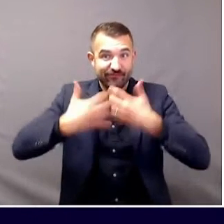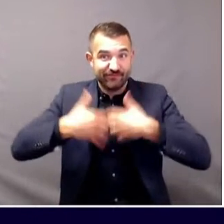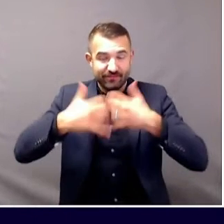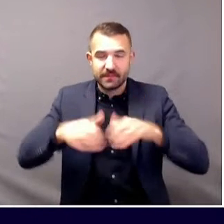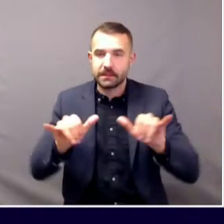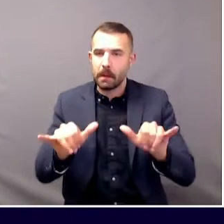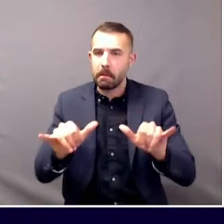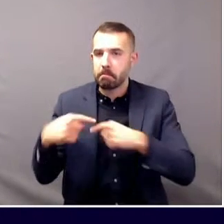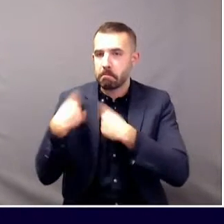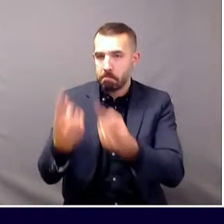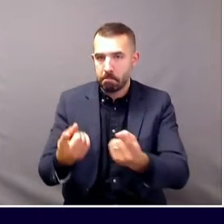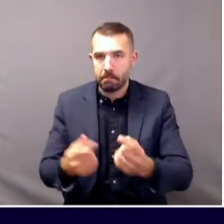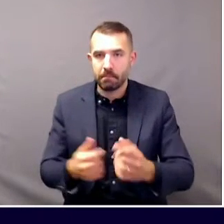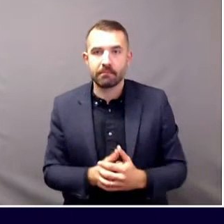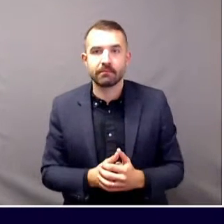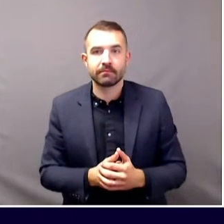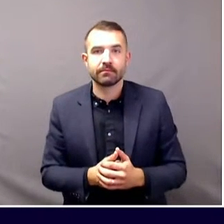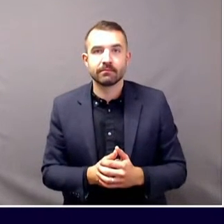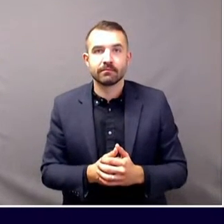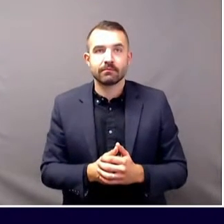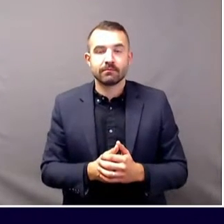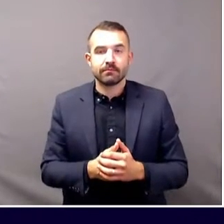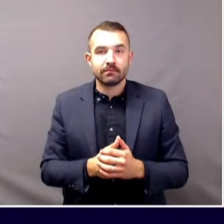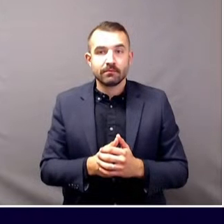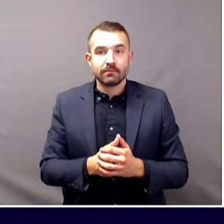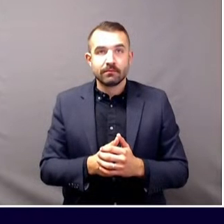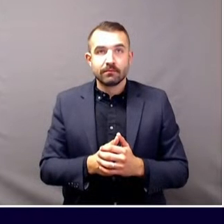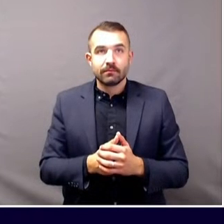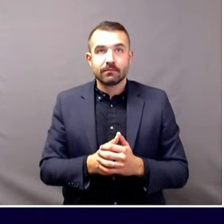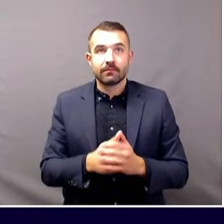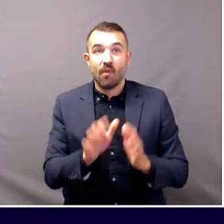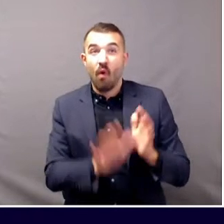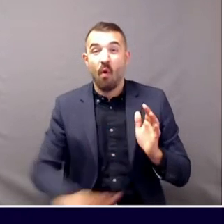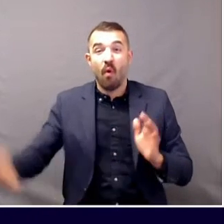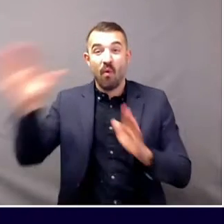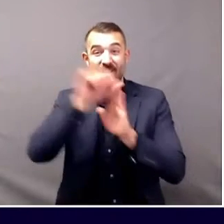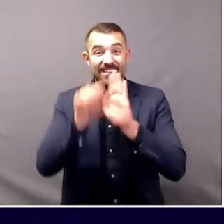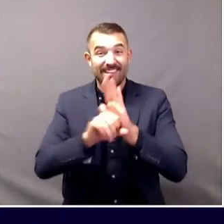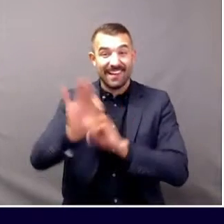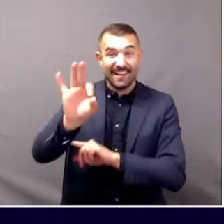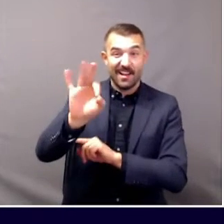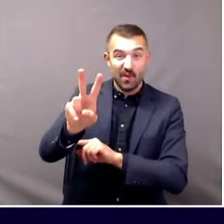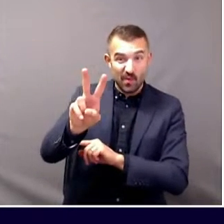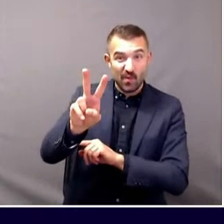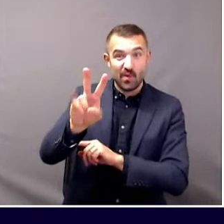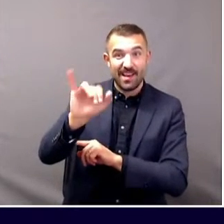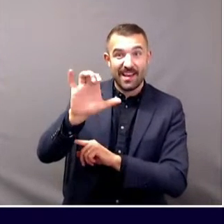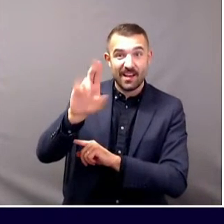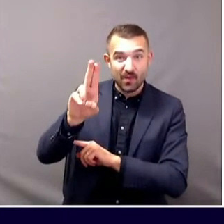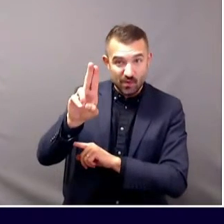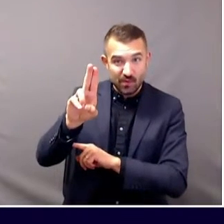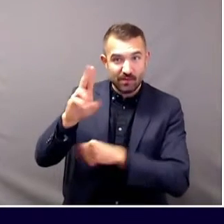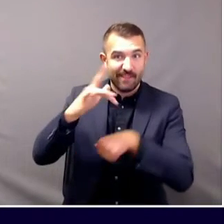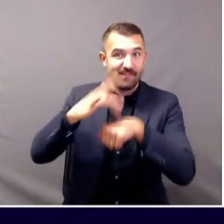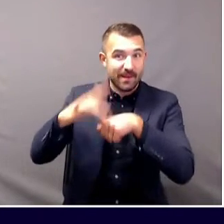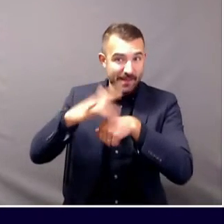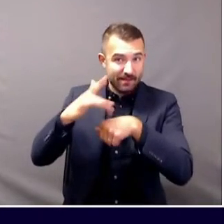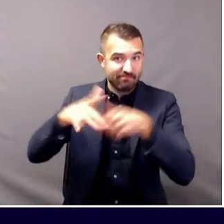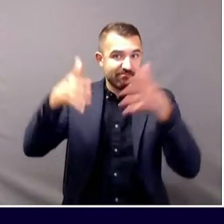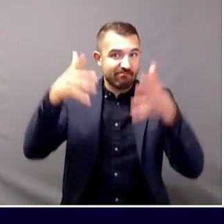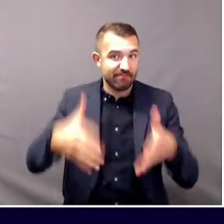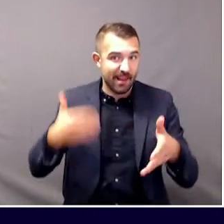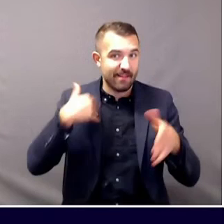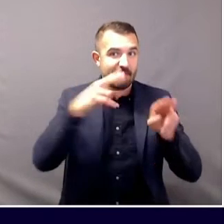Overall, across the state right now, there are 92 ICU beds that remain available. As I mentioned a